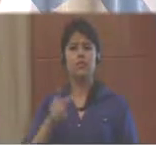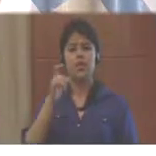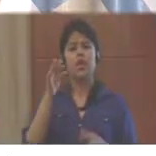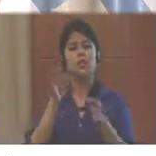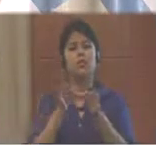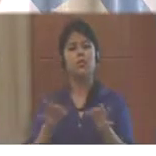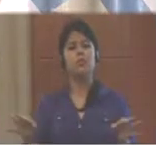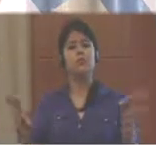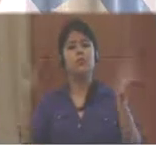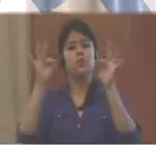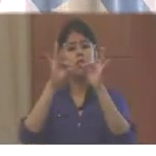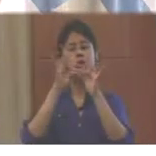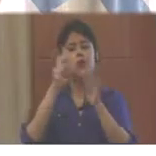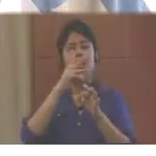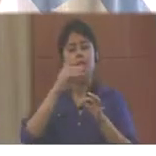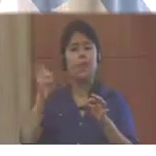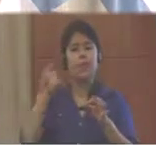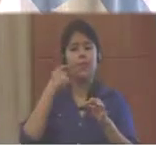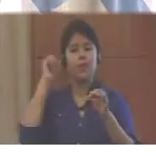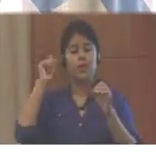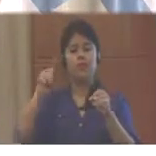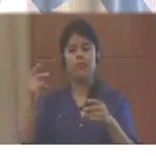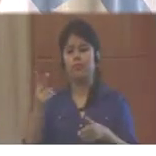the importance